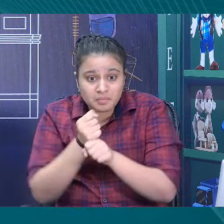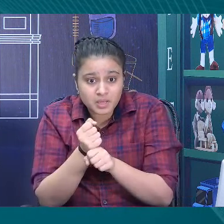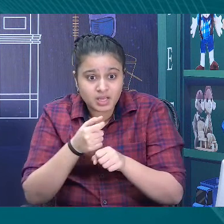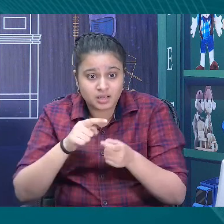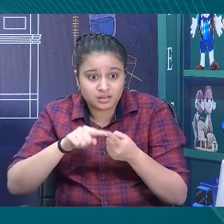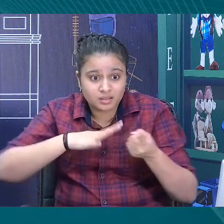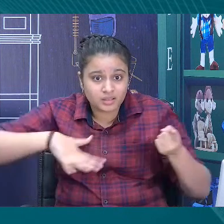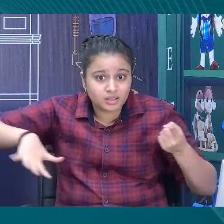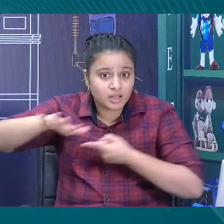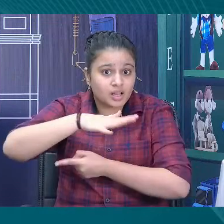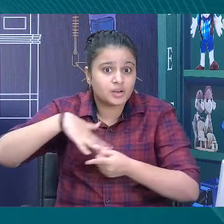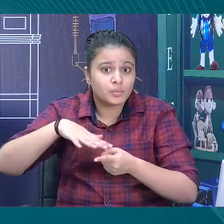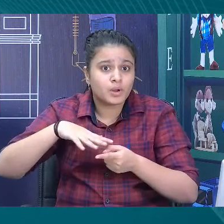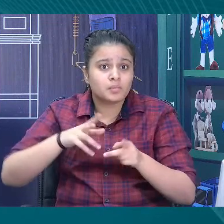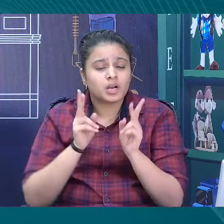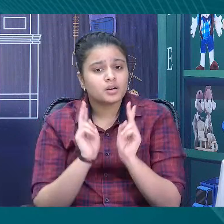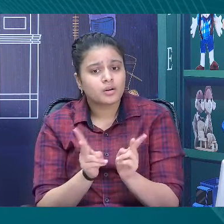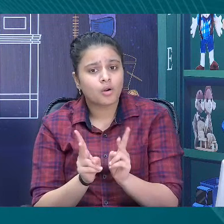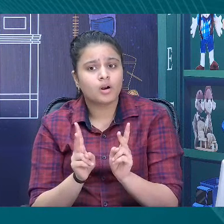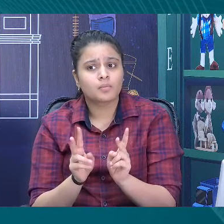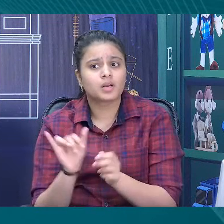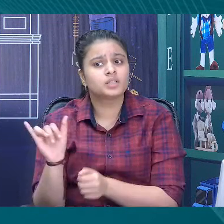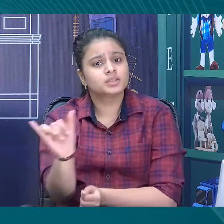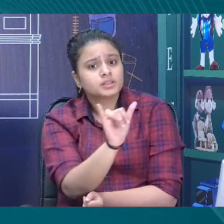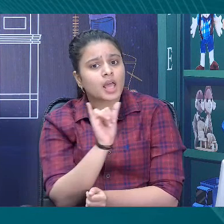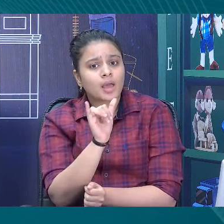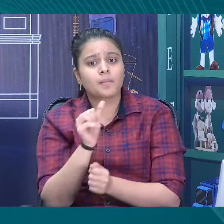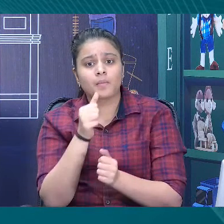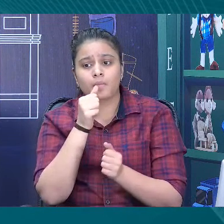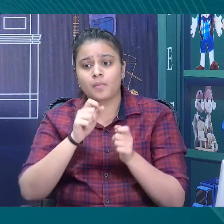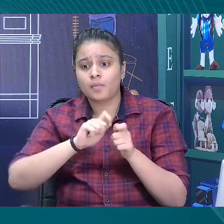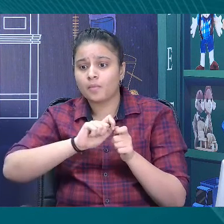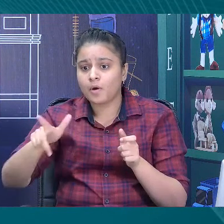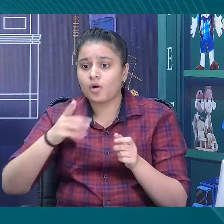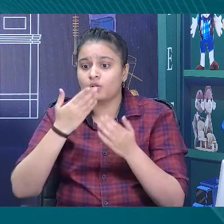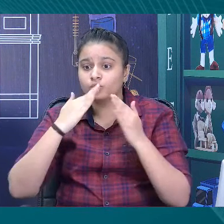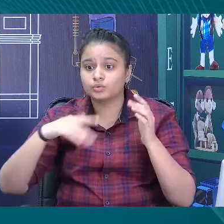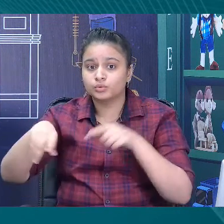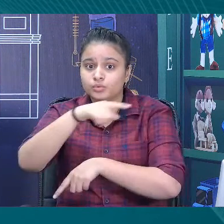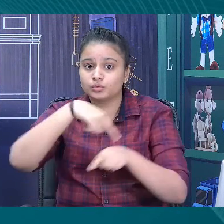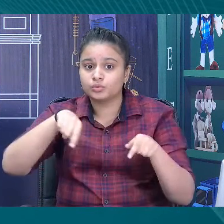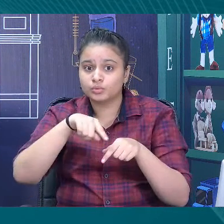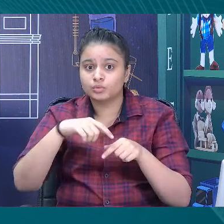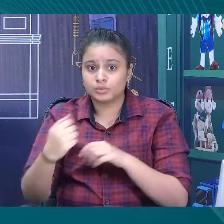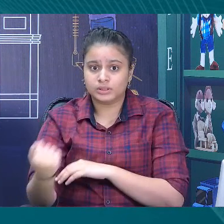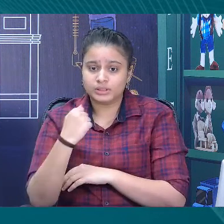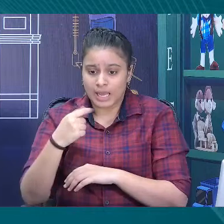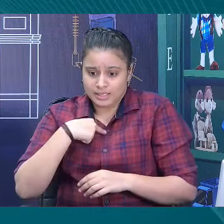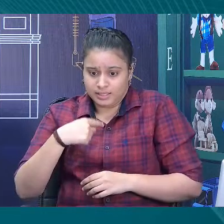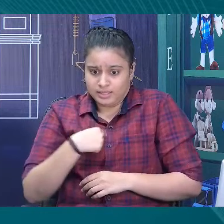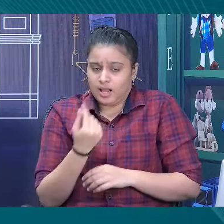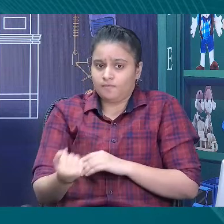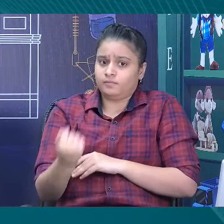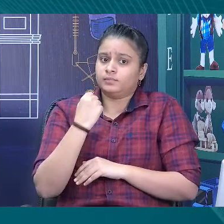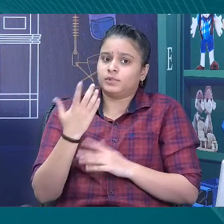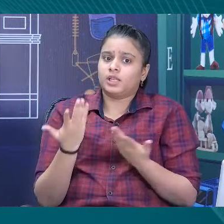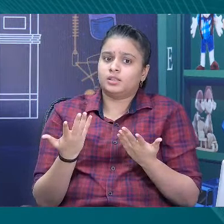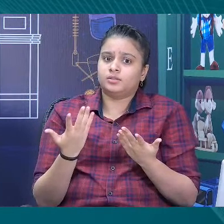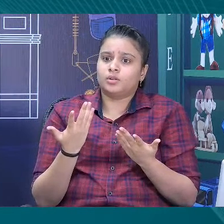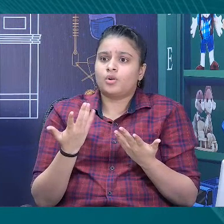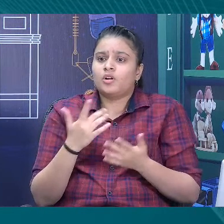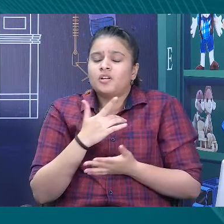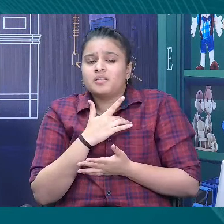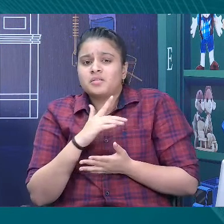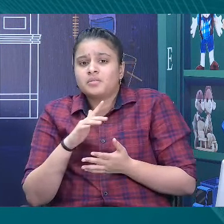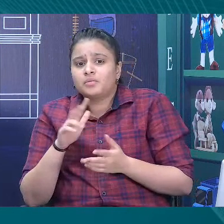she actually normalizes their whole experience, so that other children begin to see them for their strengths rather than, for things that